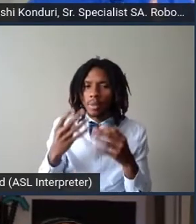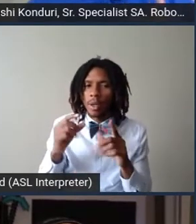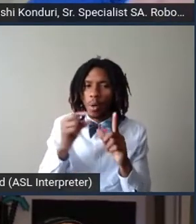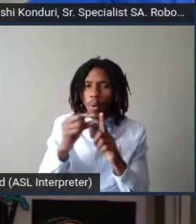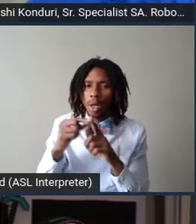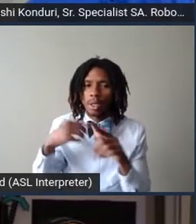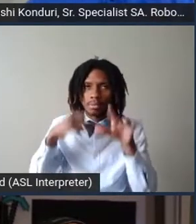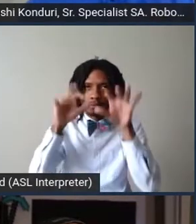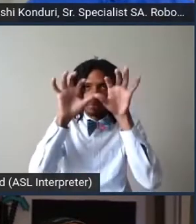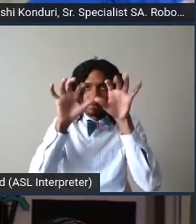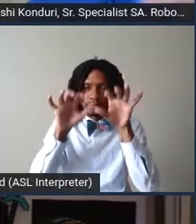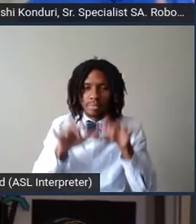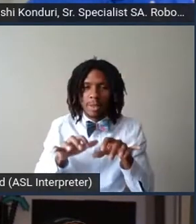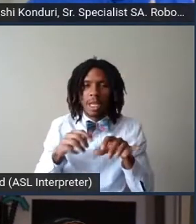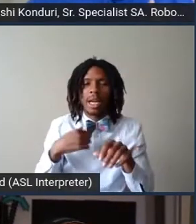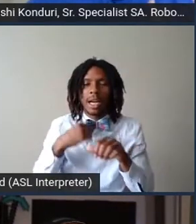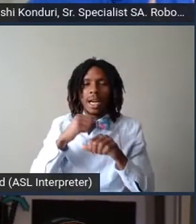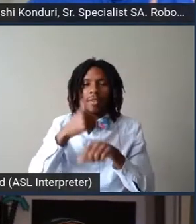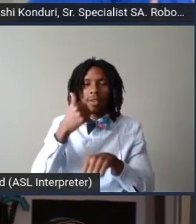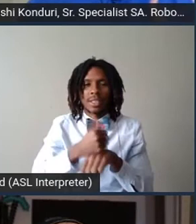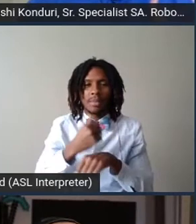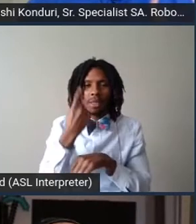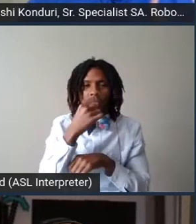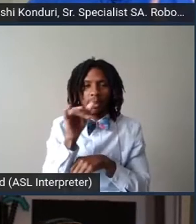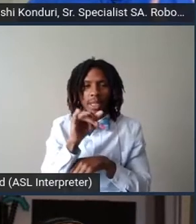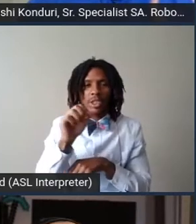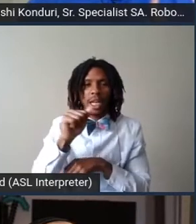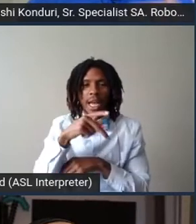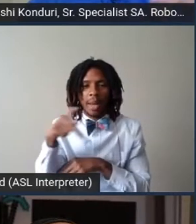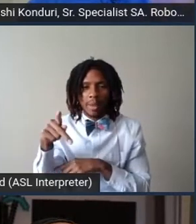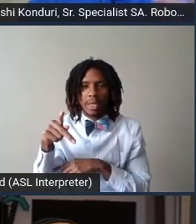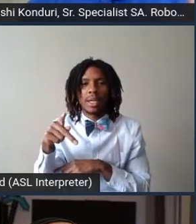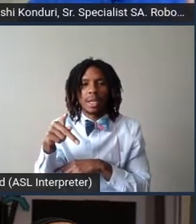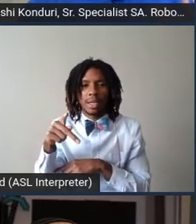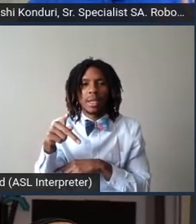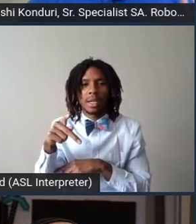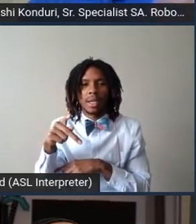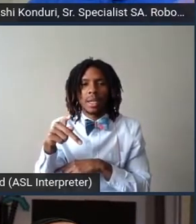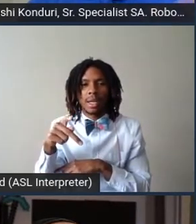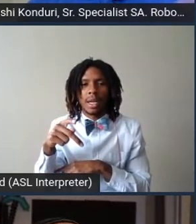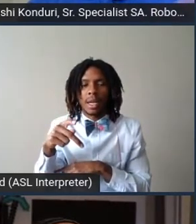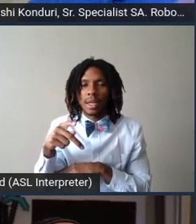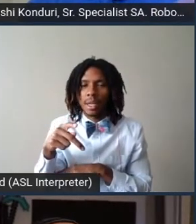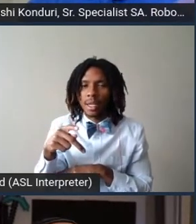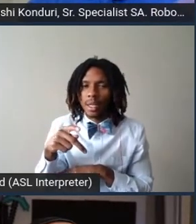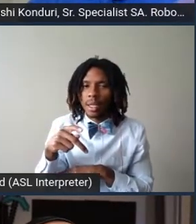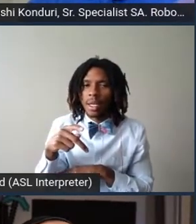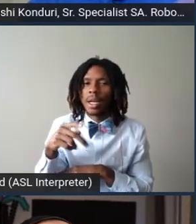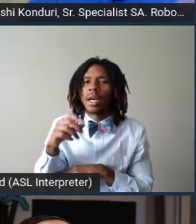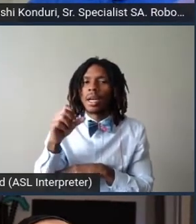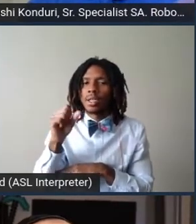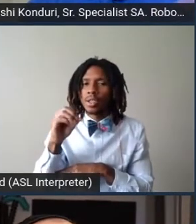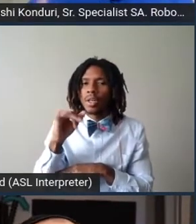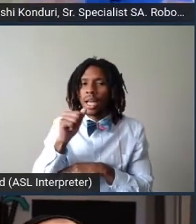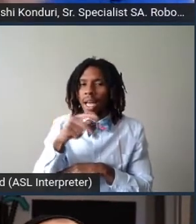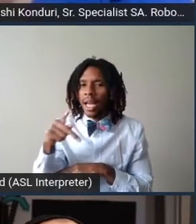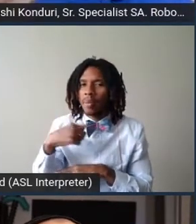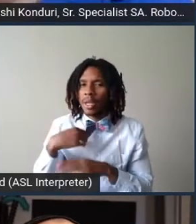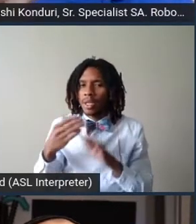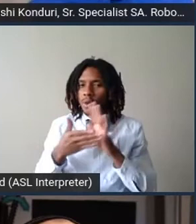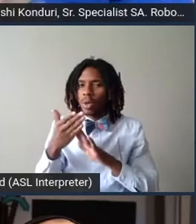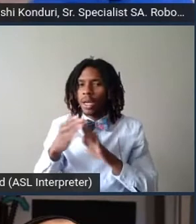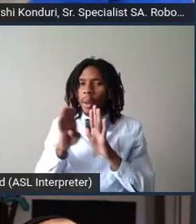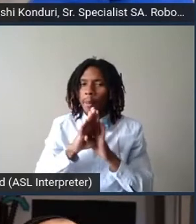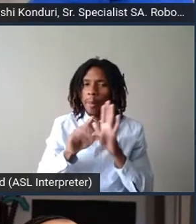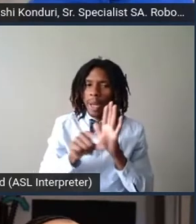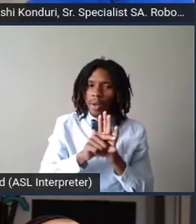created. I have set up a simulation application and an IAM role. So the application that we need to run in the background and